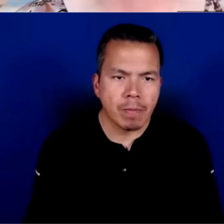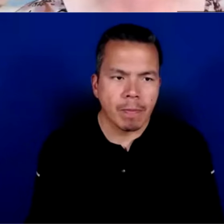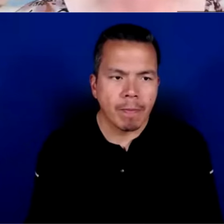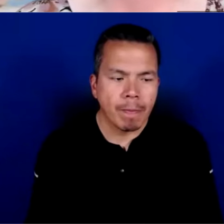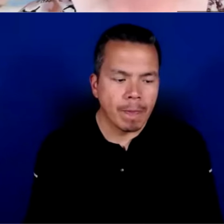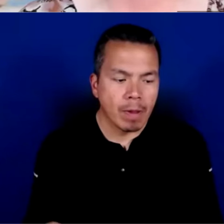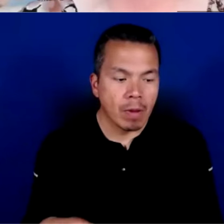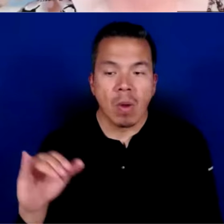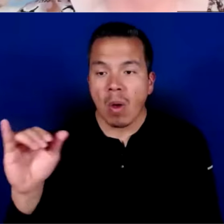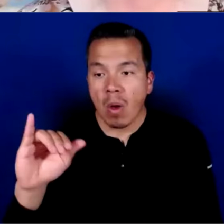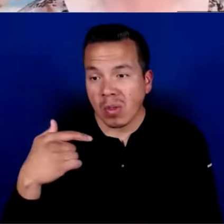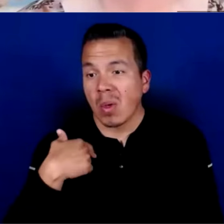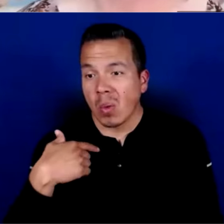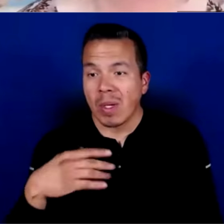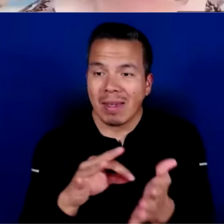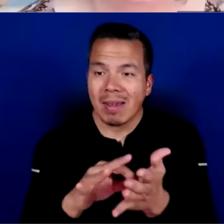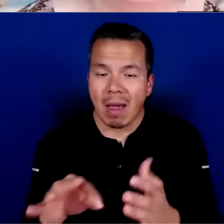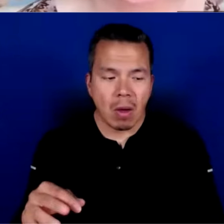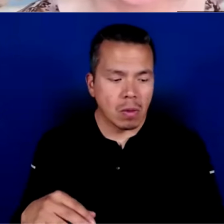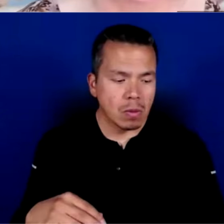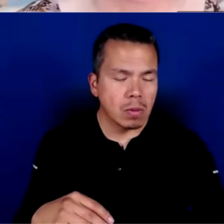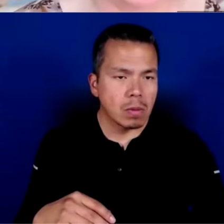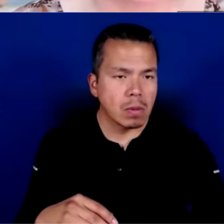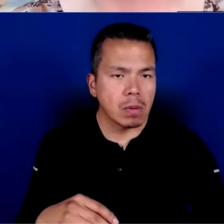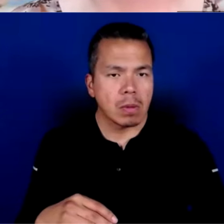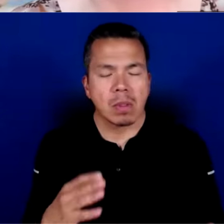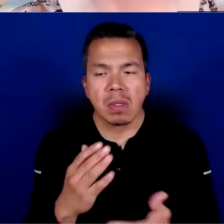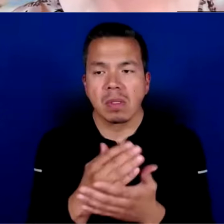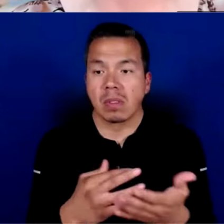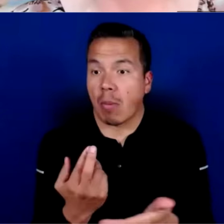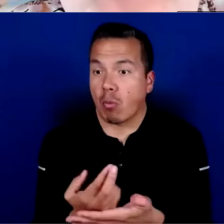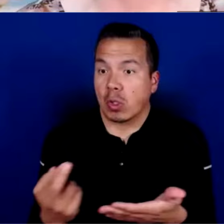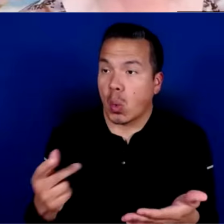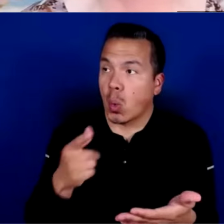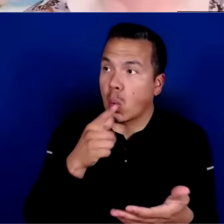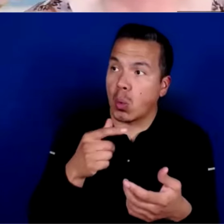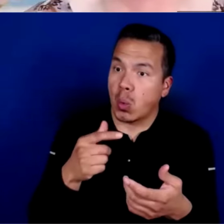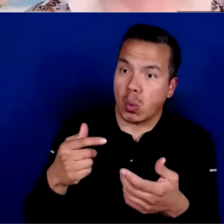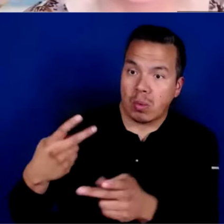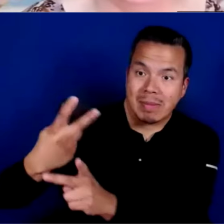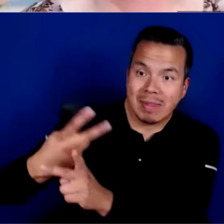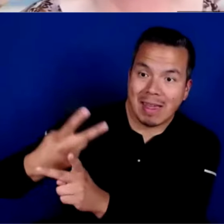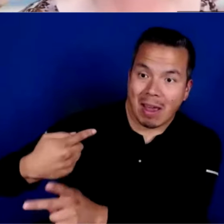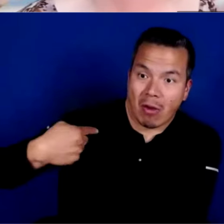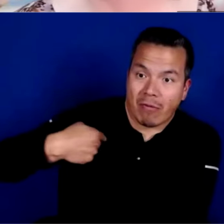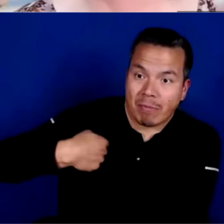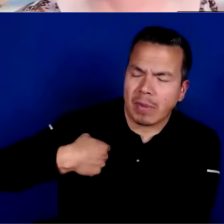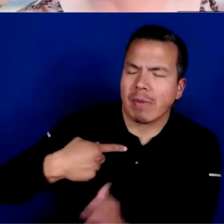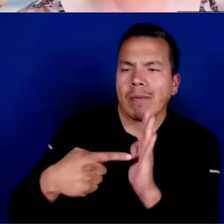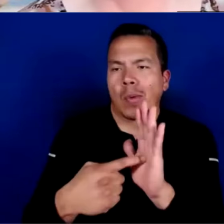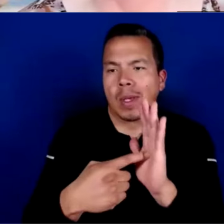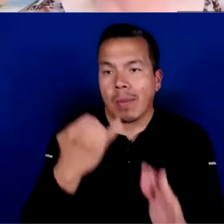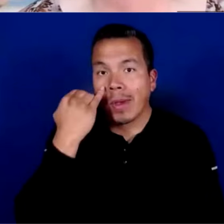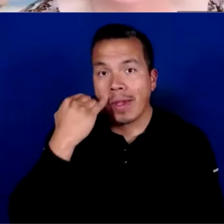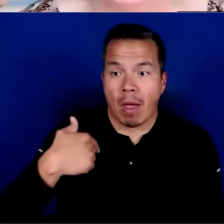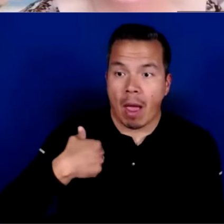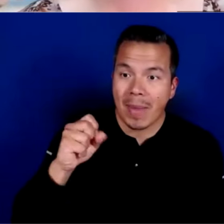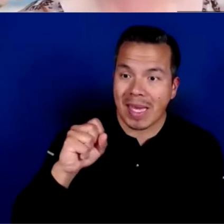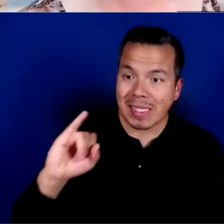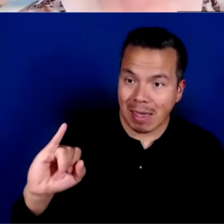count some of the resources from those people who are responsible for us. So again, if I'm on SSI and my